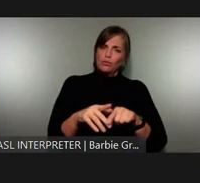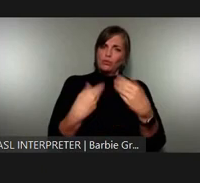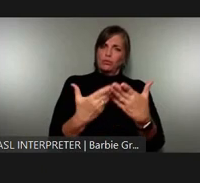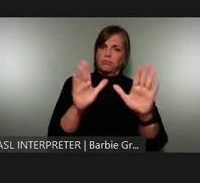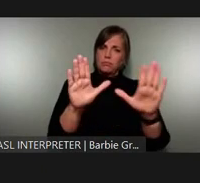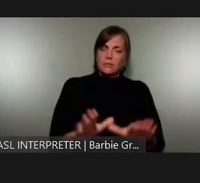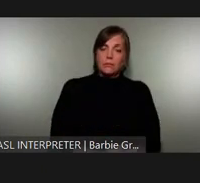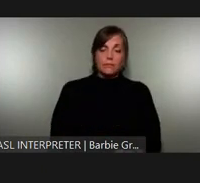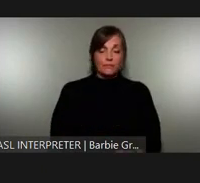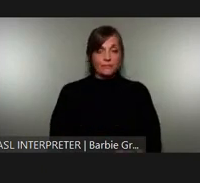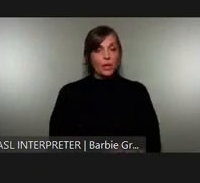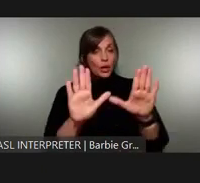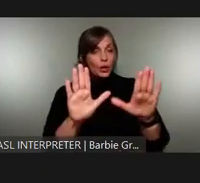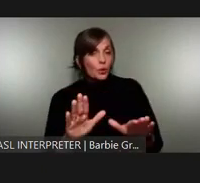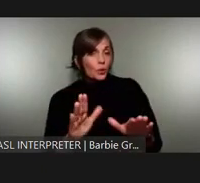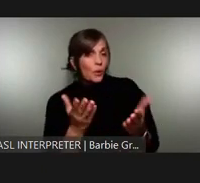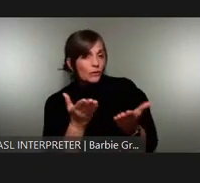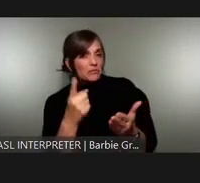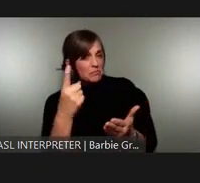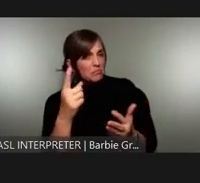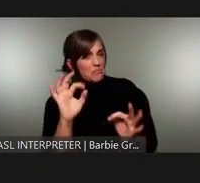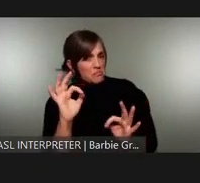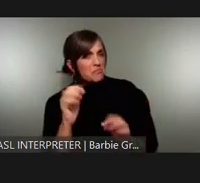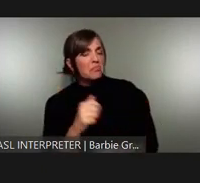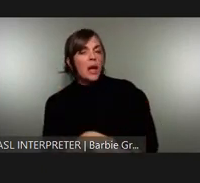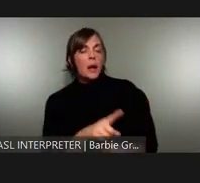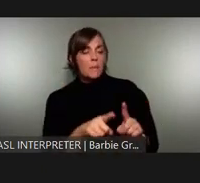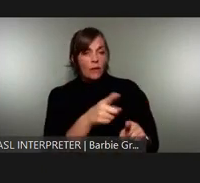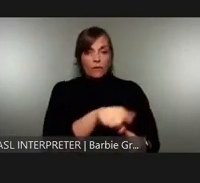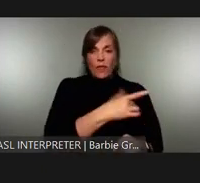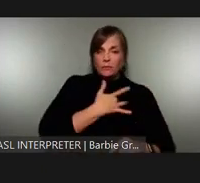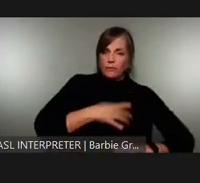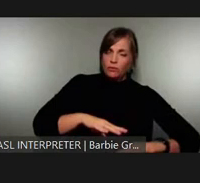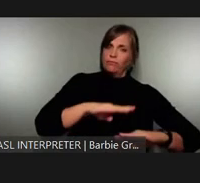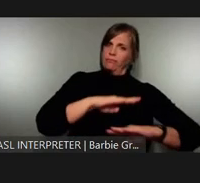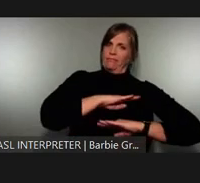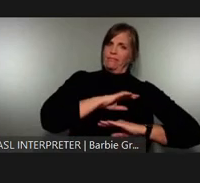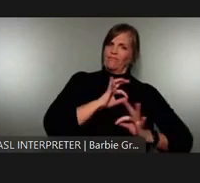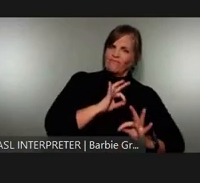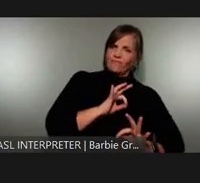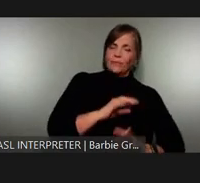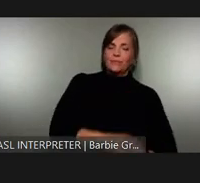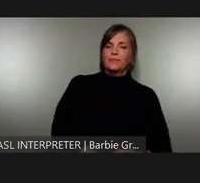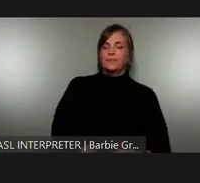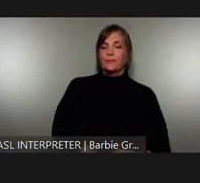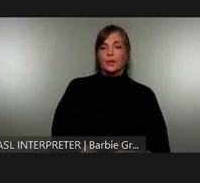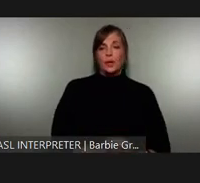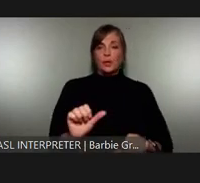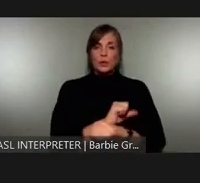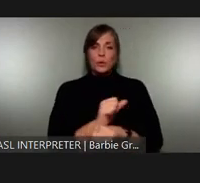great service. It's quite another to have highly satisfied customers, working to ensure that the